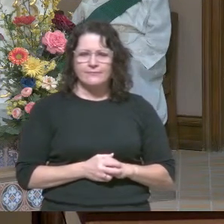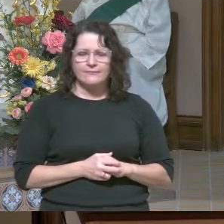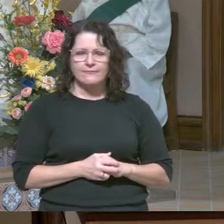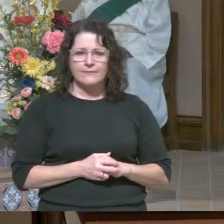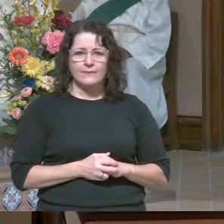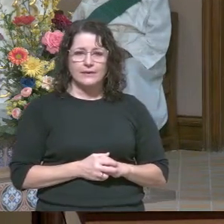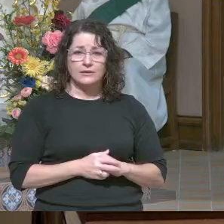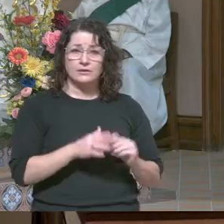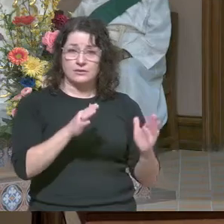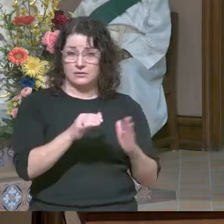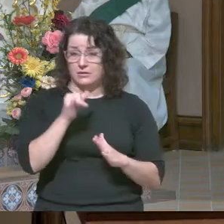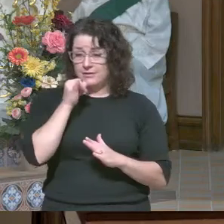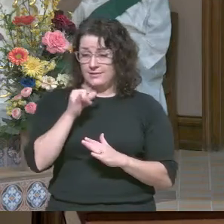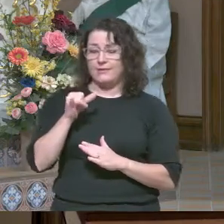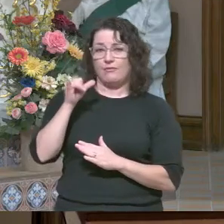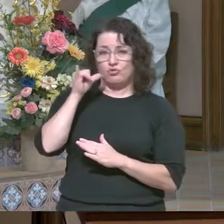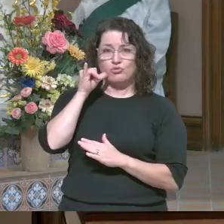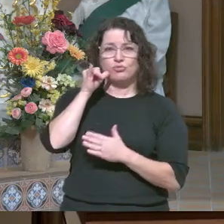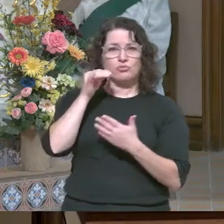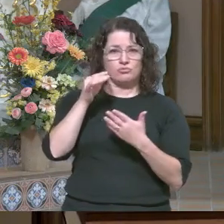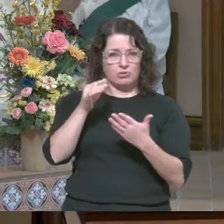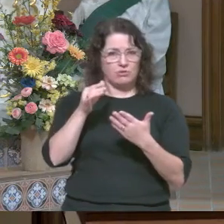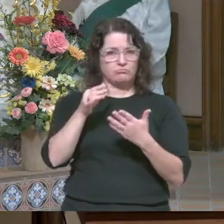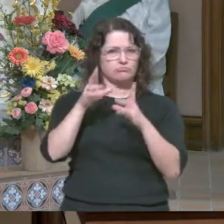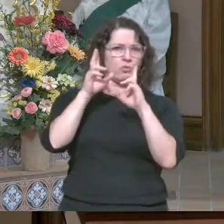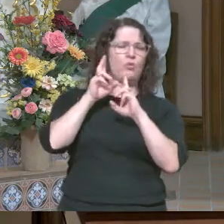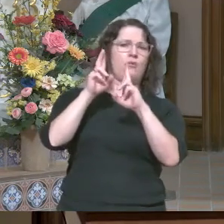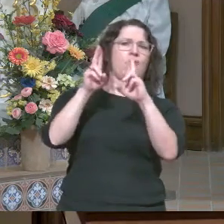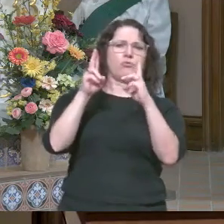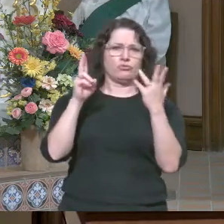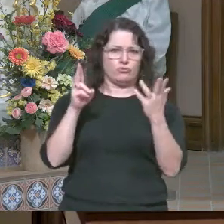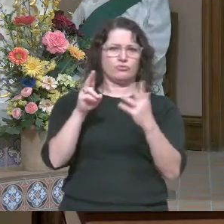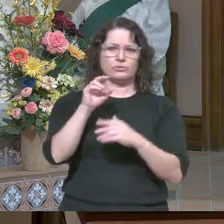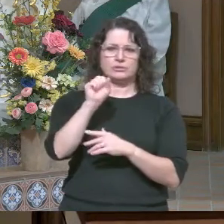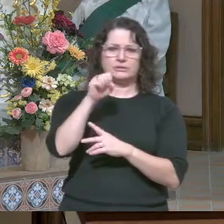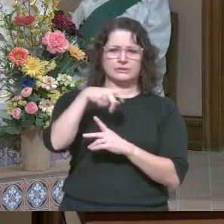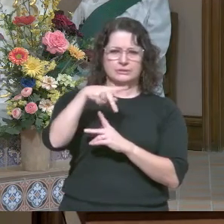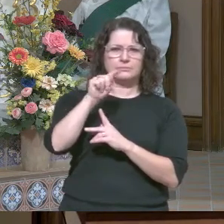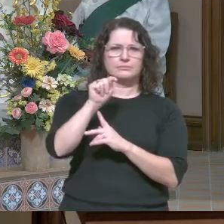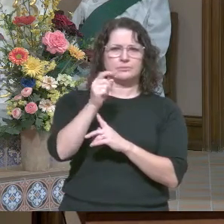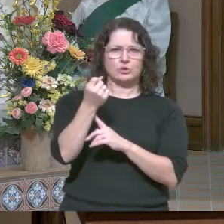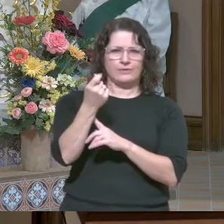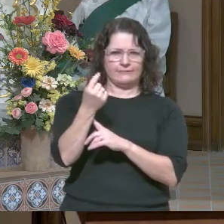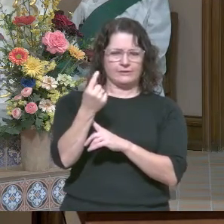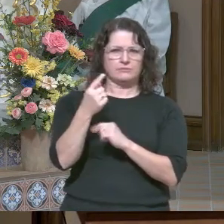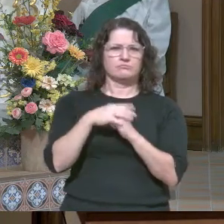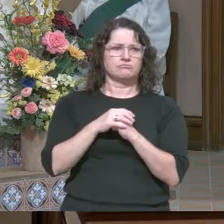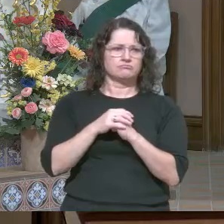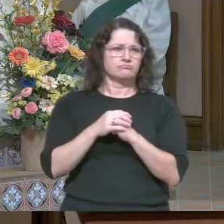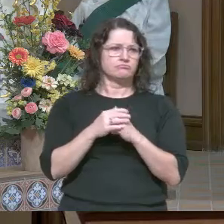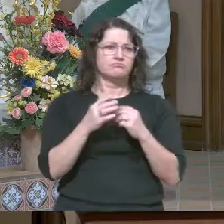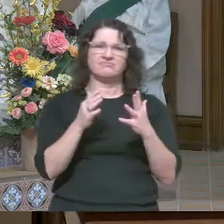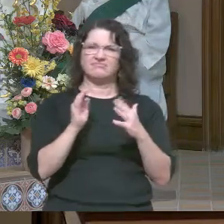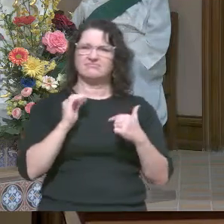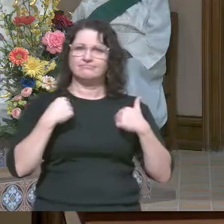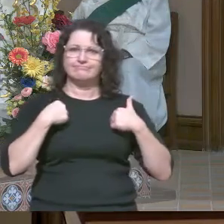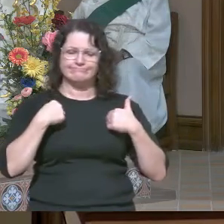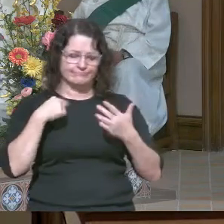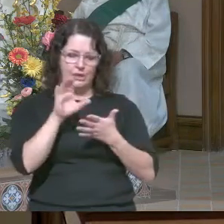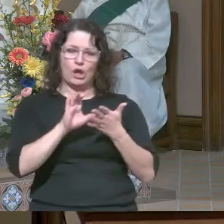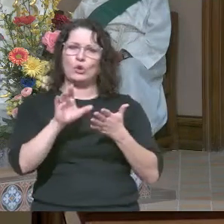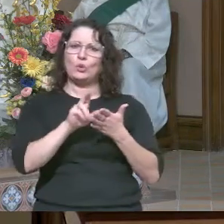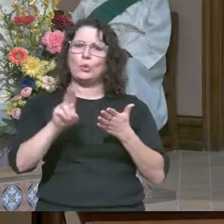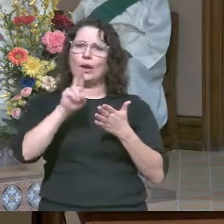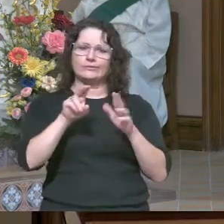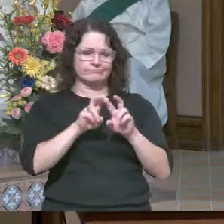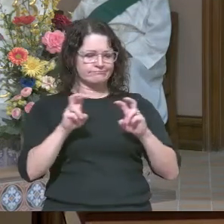Today, yesterday, was September 11th. And a number of us in the Jesuit community at Creighton